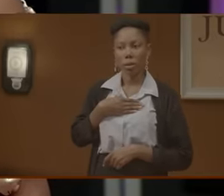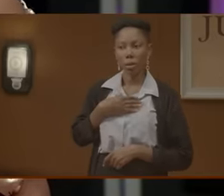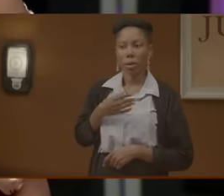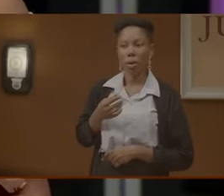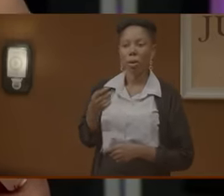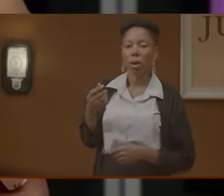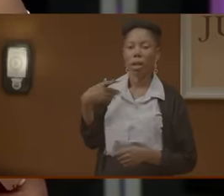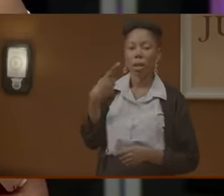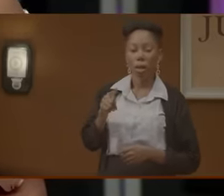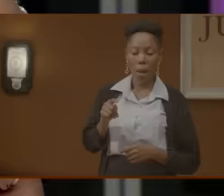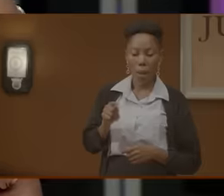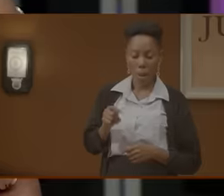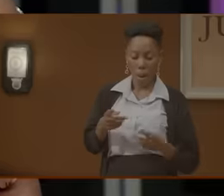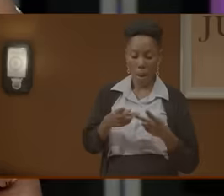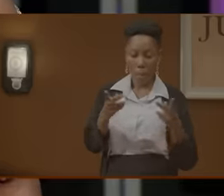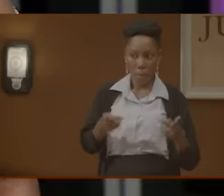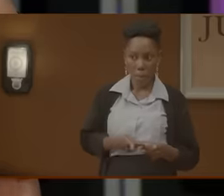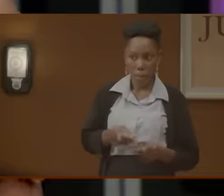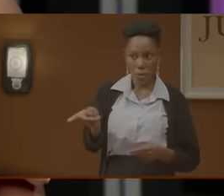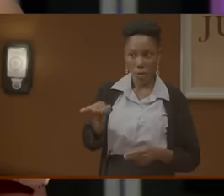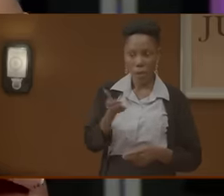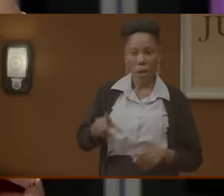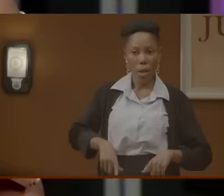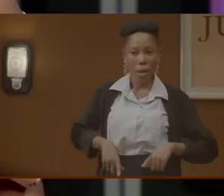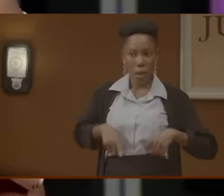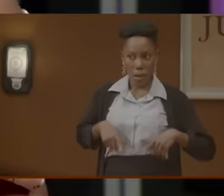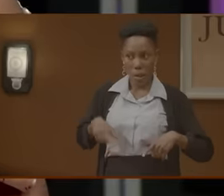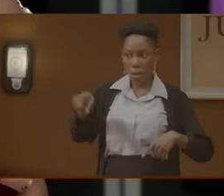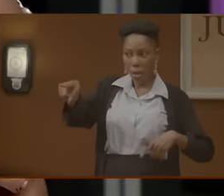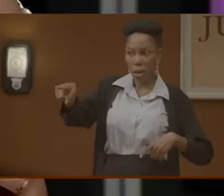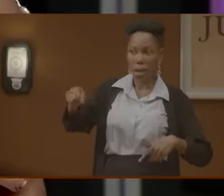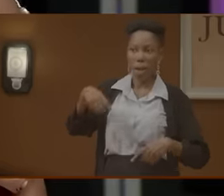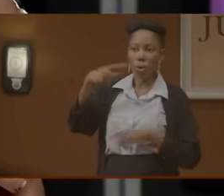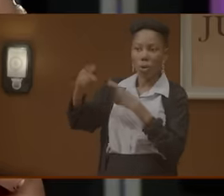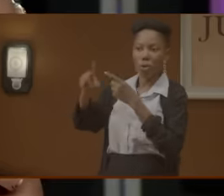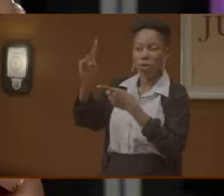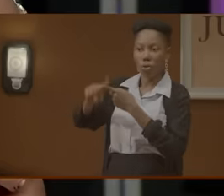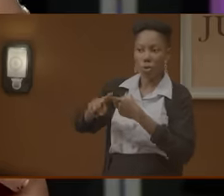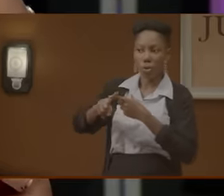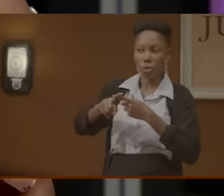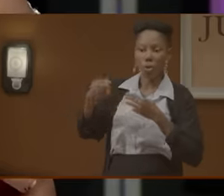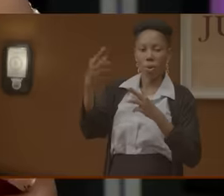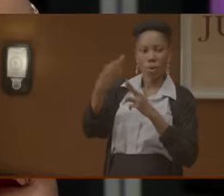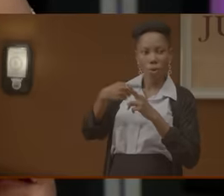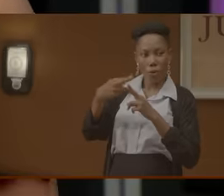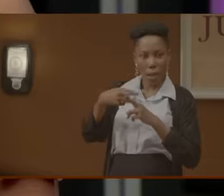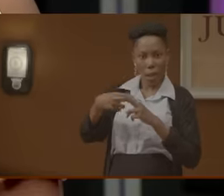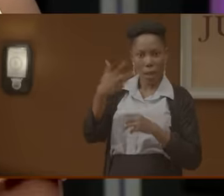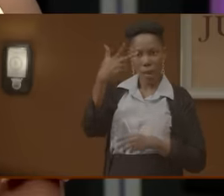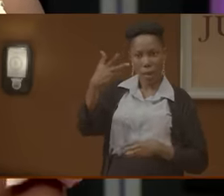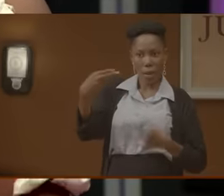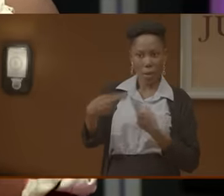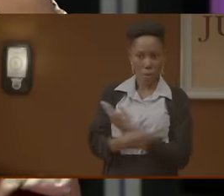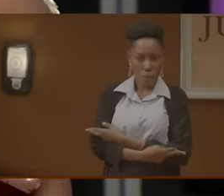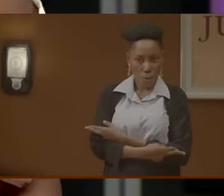Where we are living now, just small a place. And this man go and rent 3-bedroom flat, 3 toilets. And he's saying that he's going to